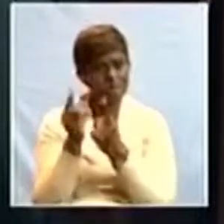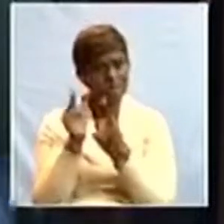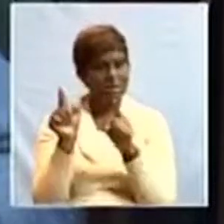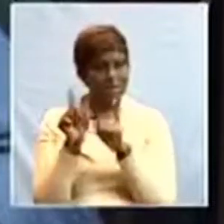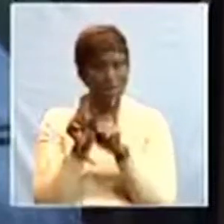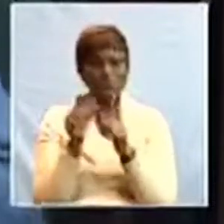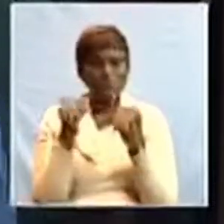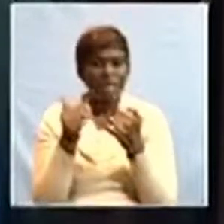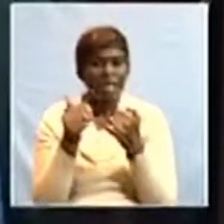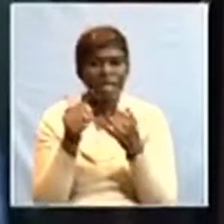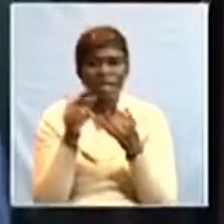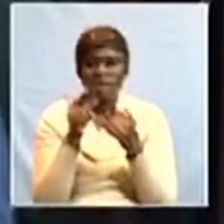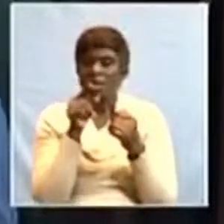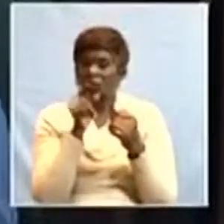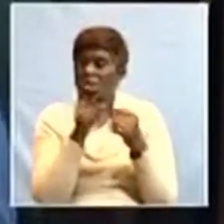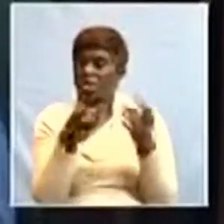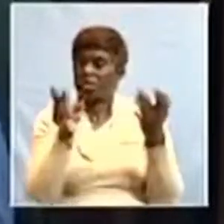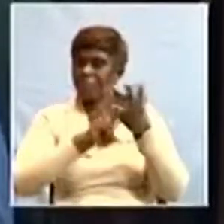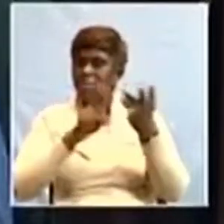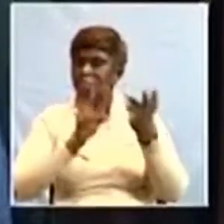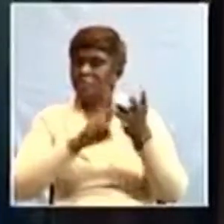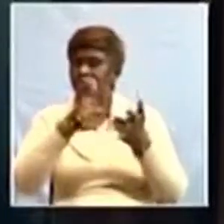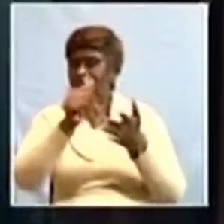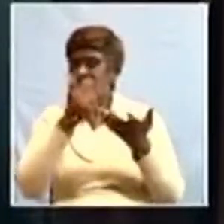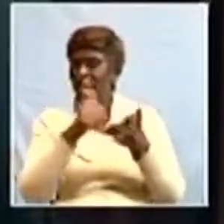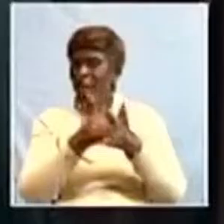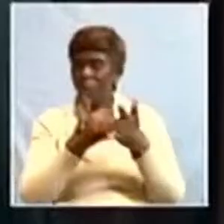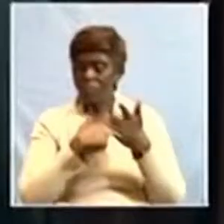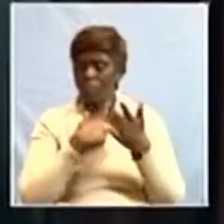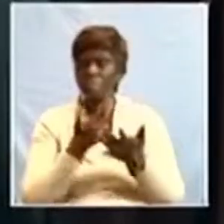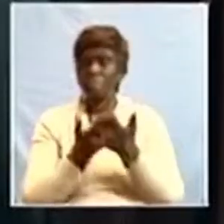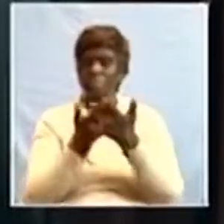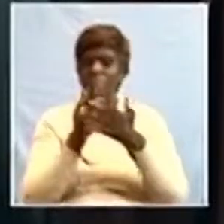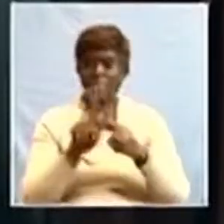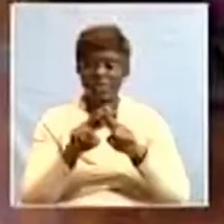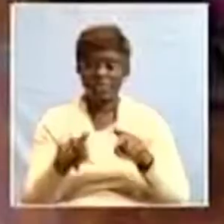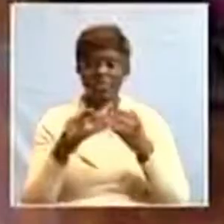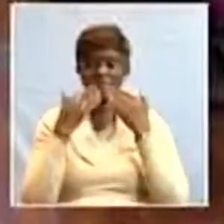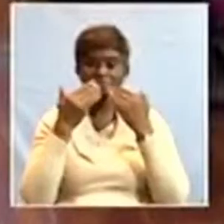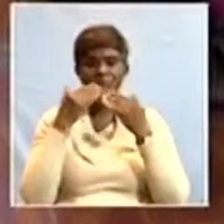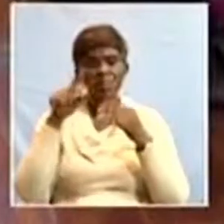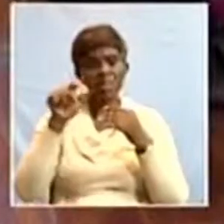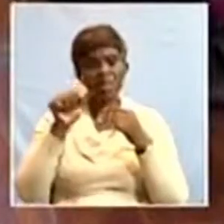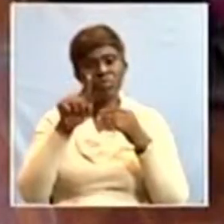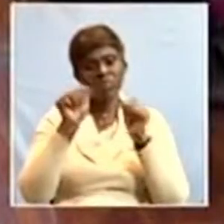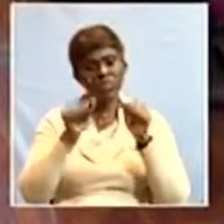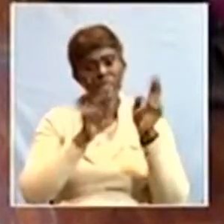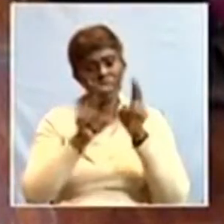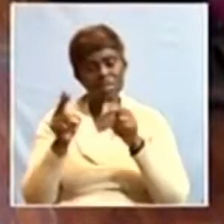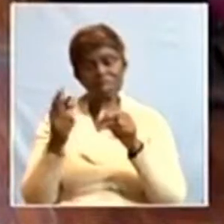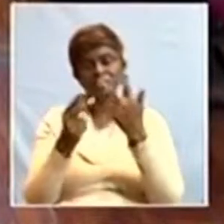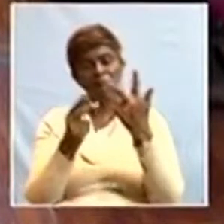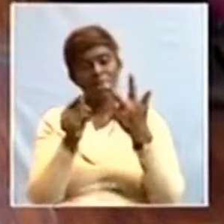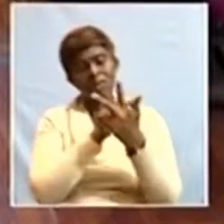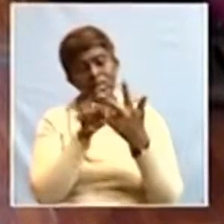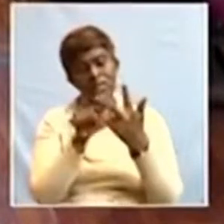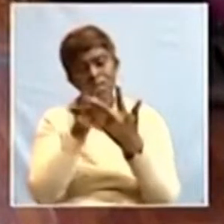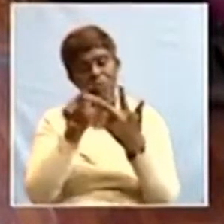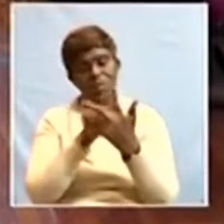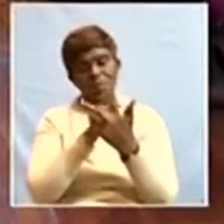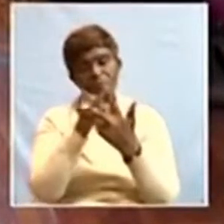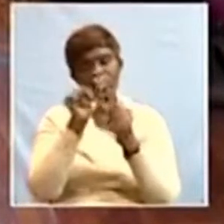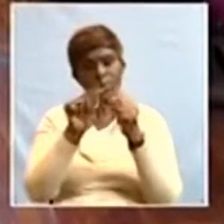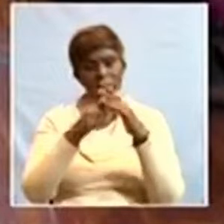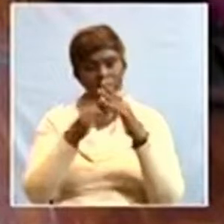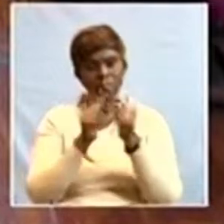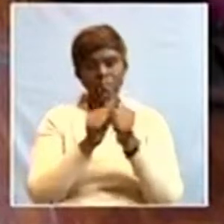and hence mistakes repeating themselves. I submit. Thank you. Please, you can respond to the 3 questions. You start with Honorable Umai's